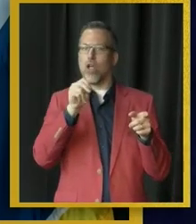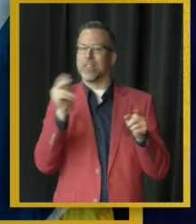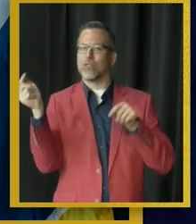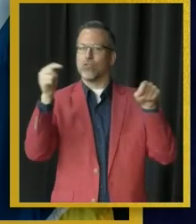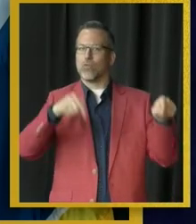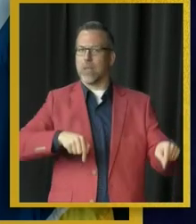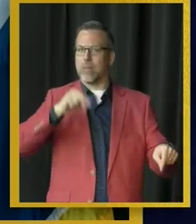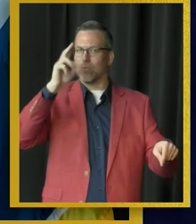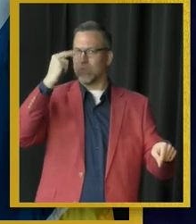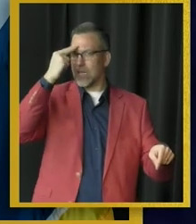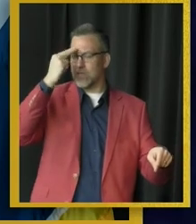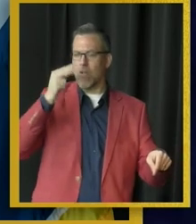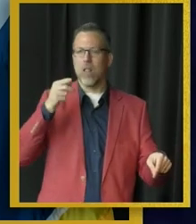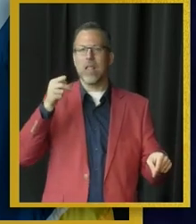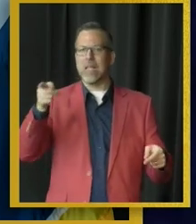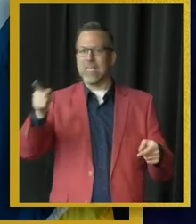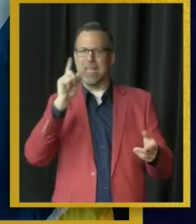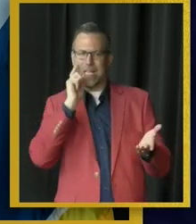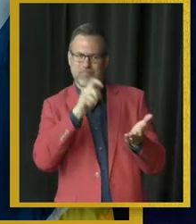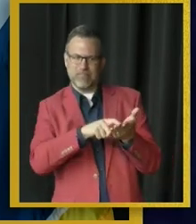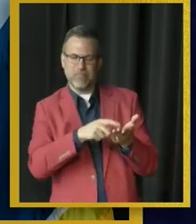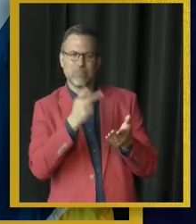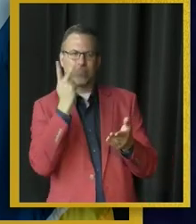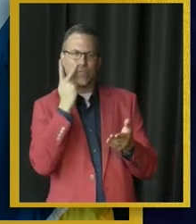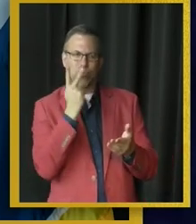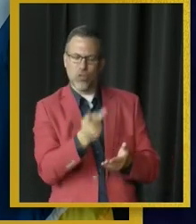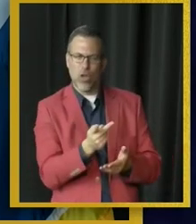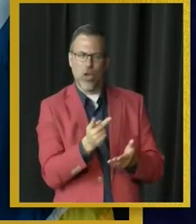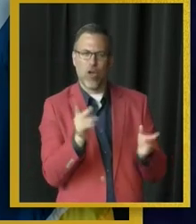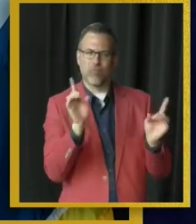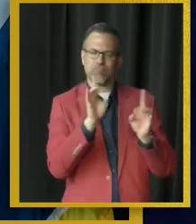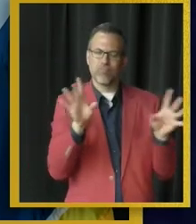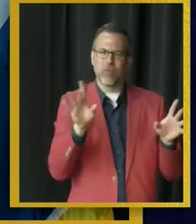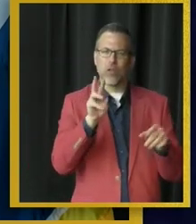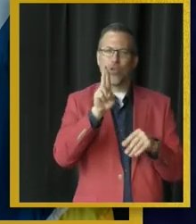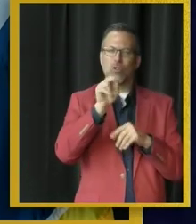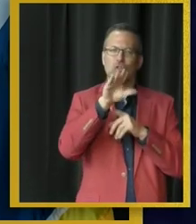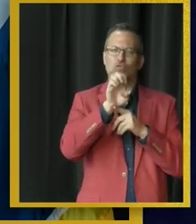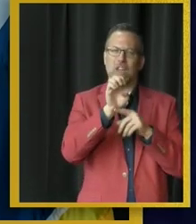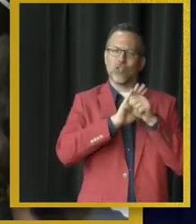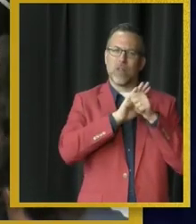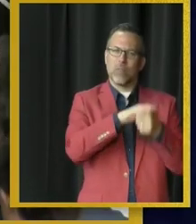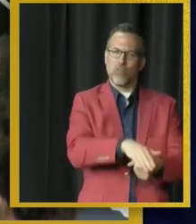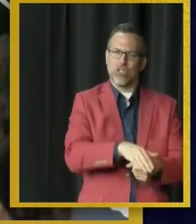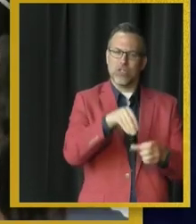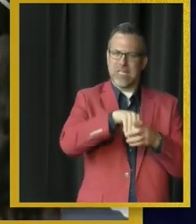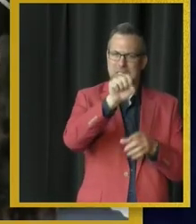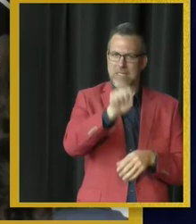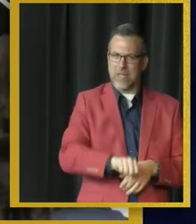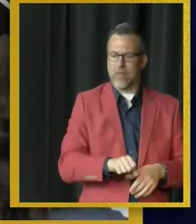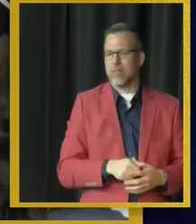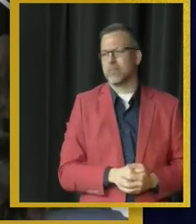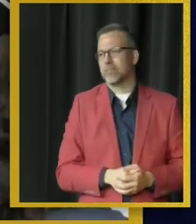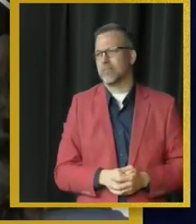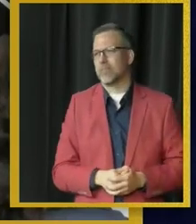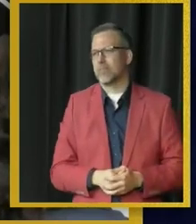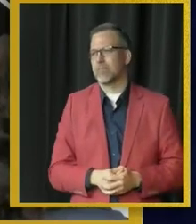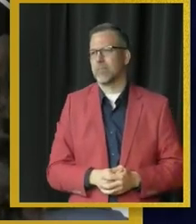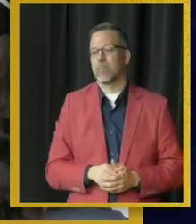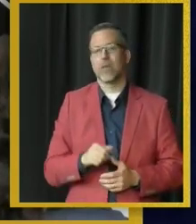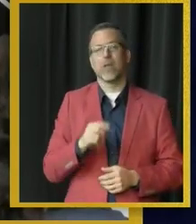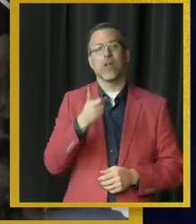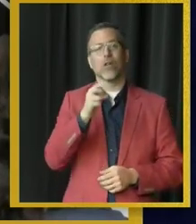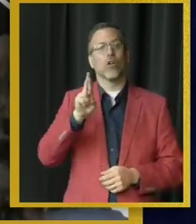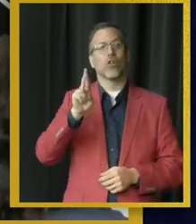of the tyranny and hostility of racial oppression that existed throughout the South. In his own words,